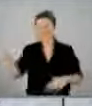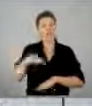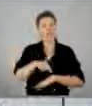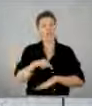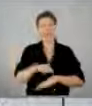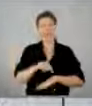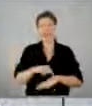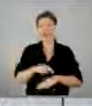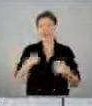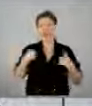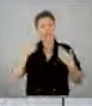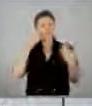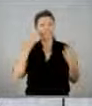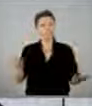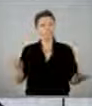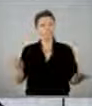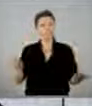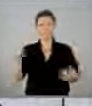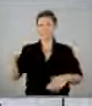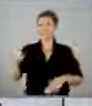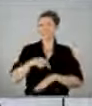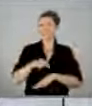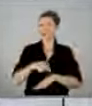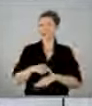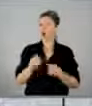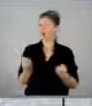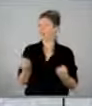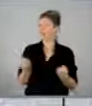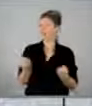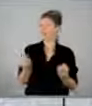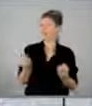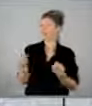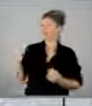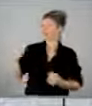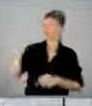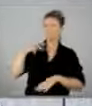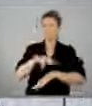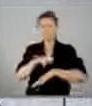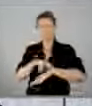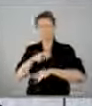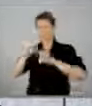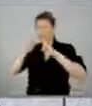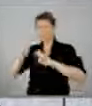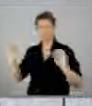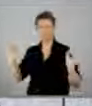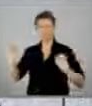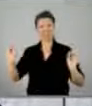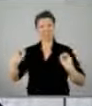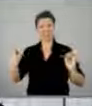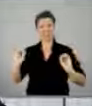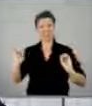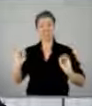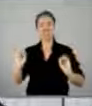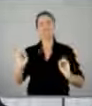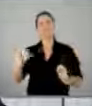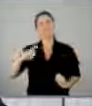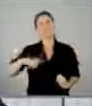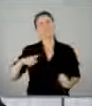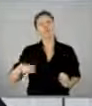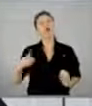our attention, because the matter then didn't proceed to a police investigation. And that's why today I've expressed